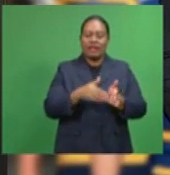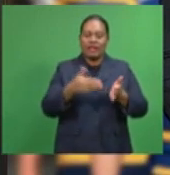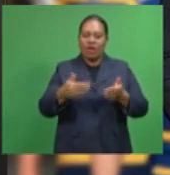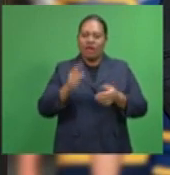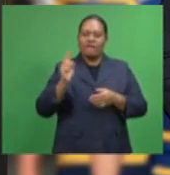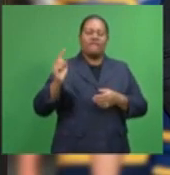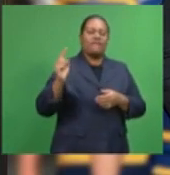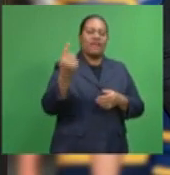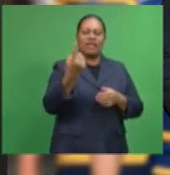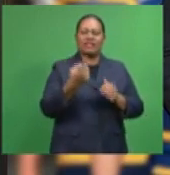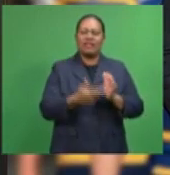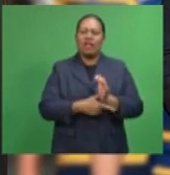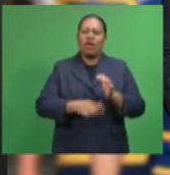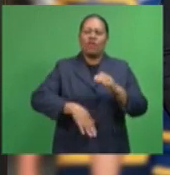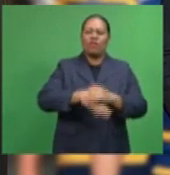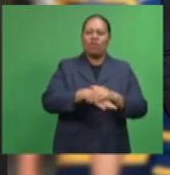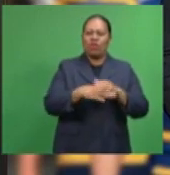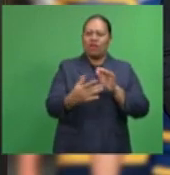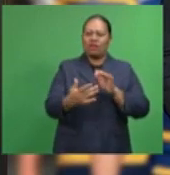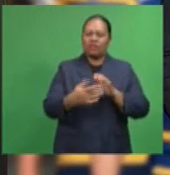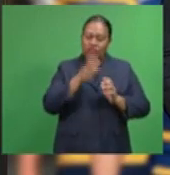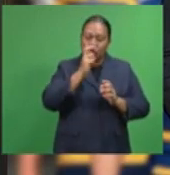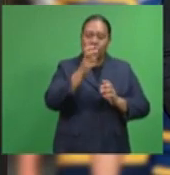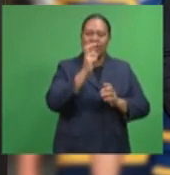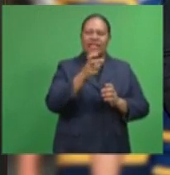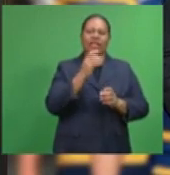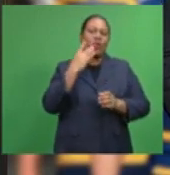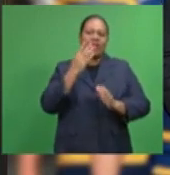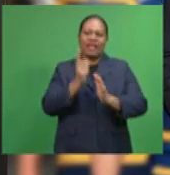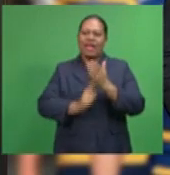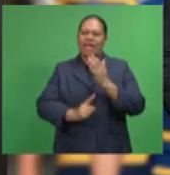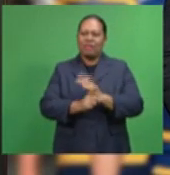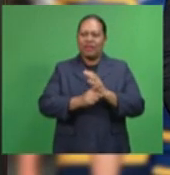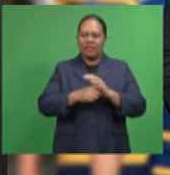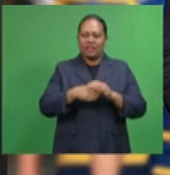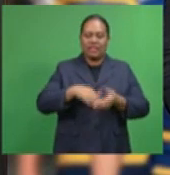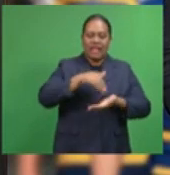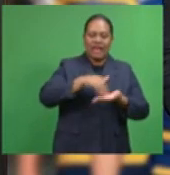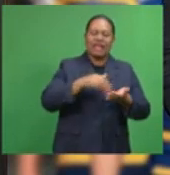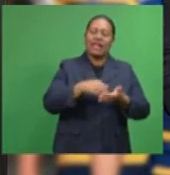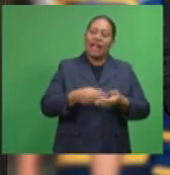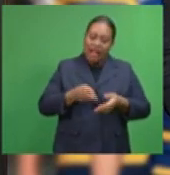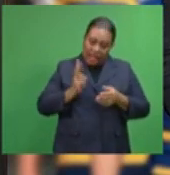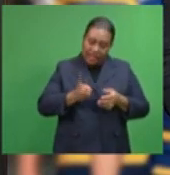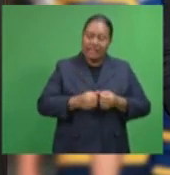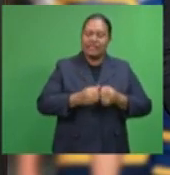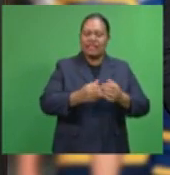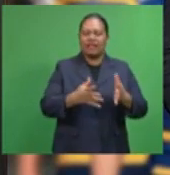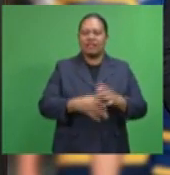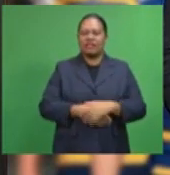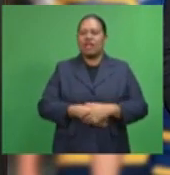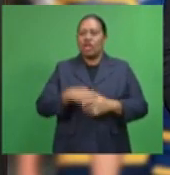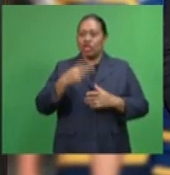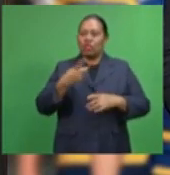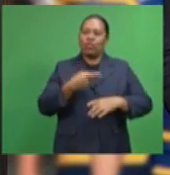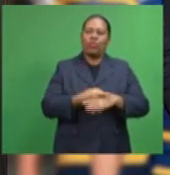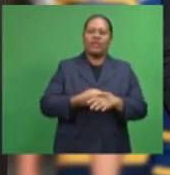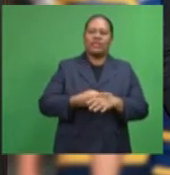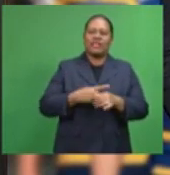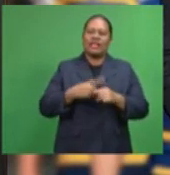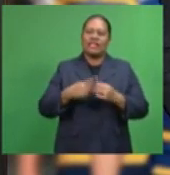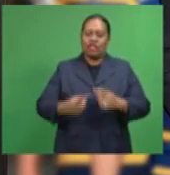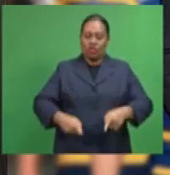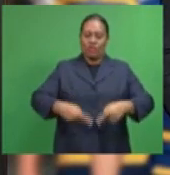first taste of full contact training as they step things up ahead of the league restart. But with just over 2 weeks to go until the